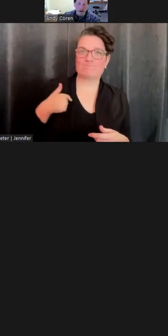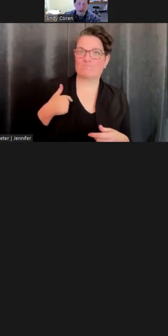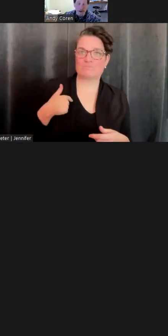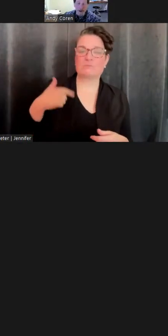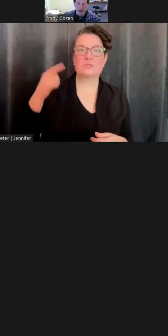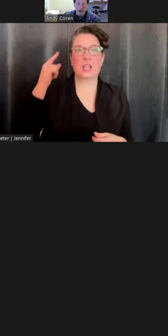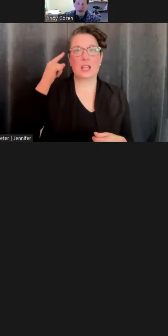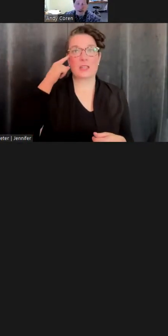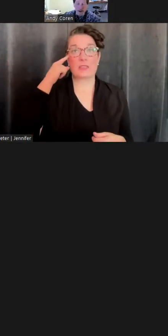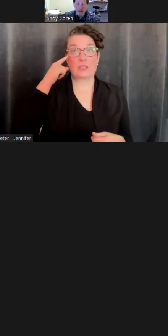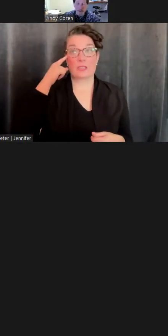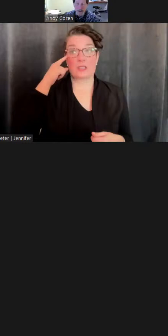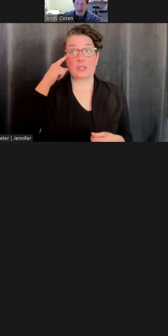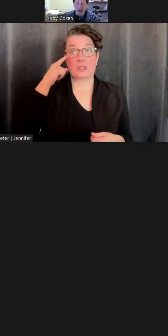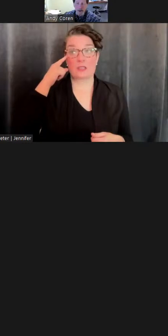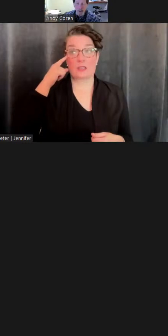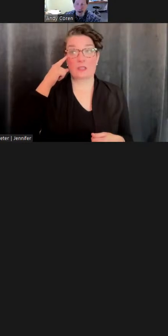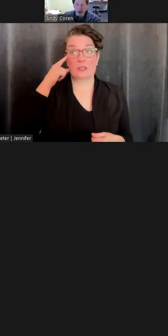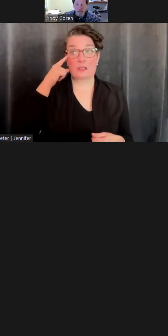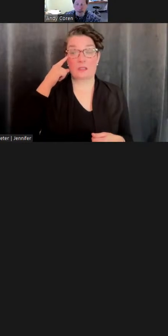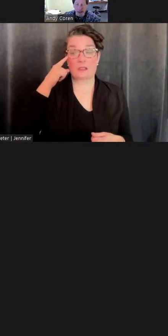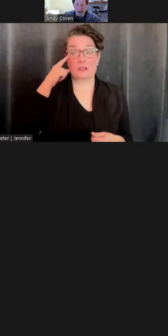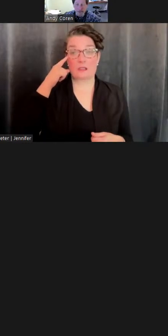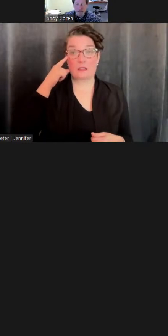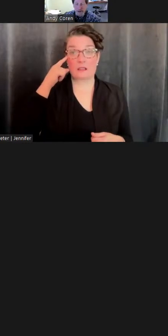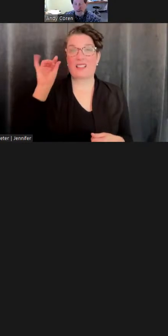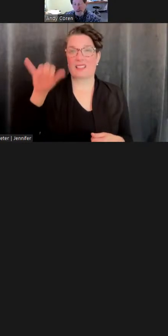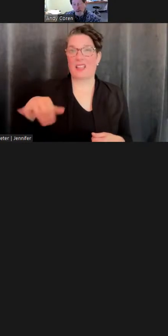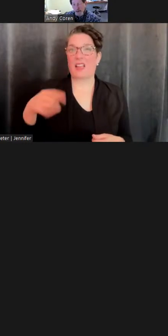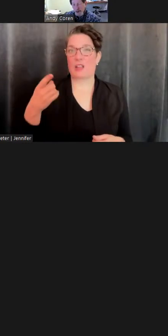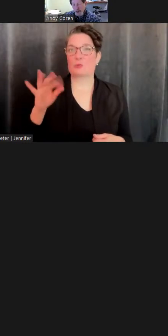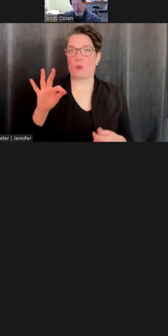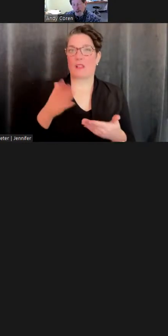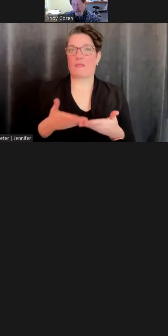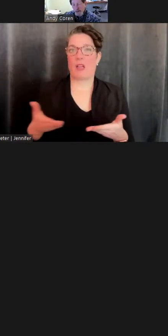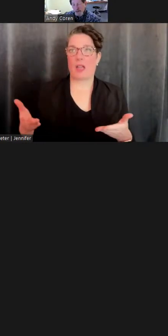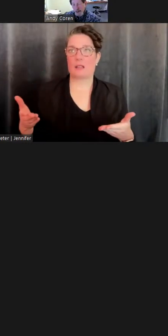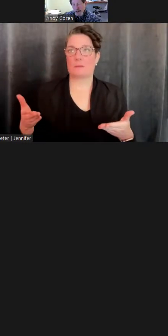those are one of the items